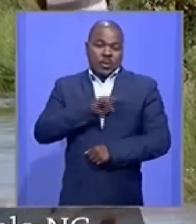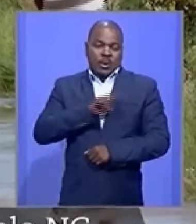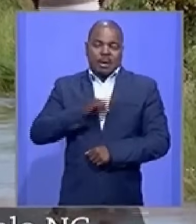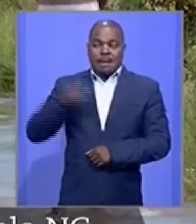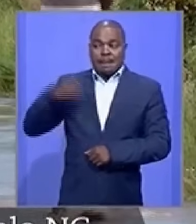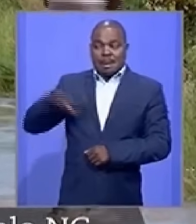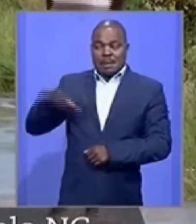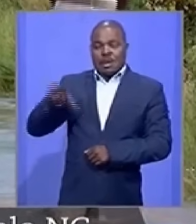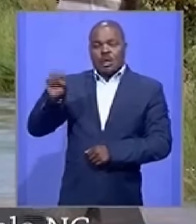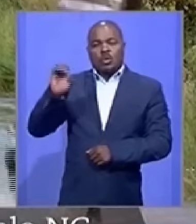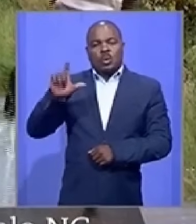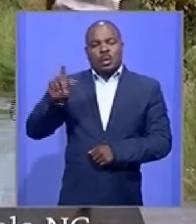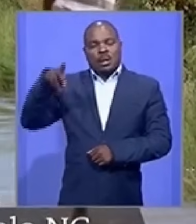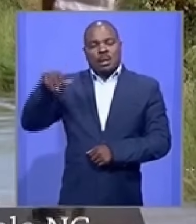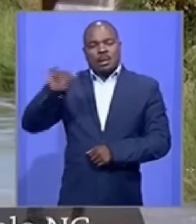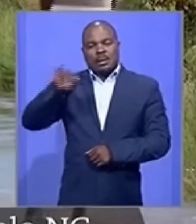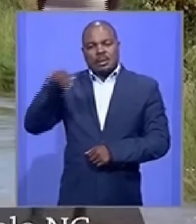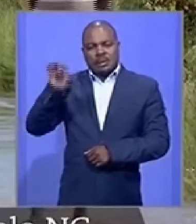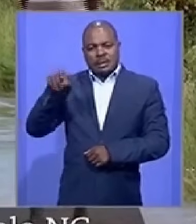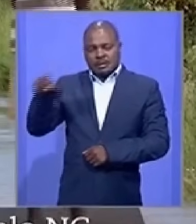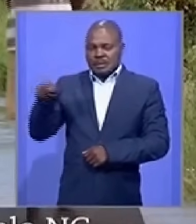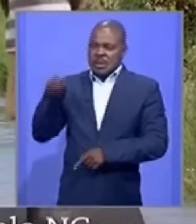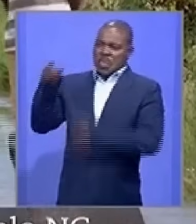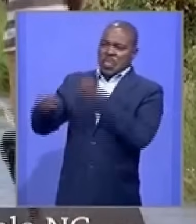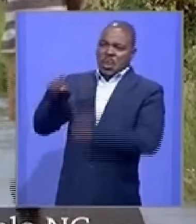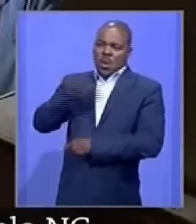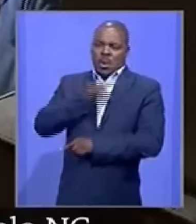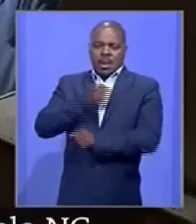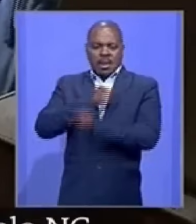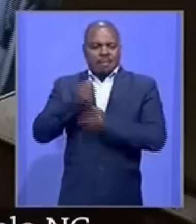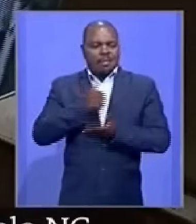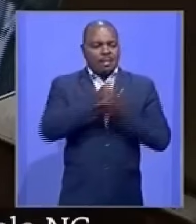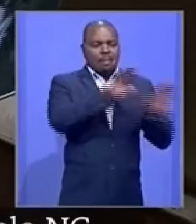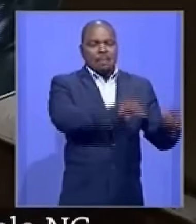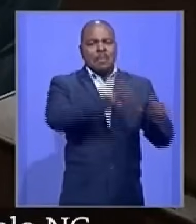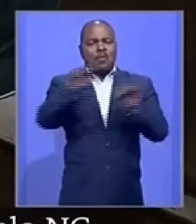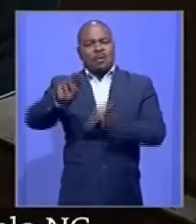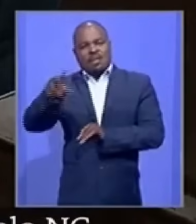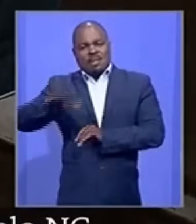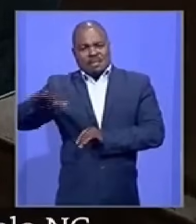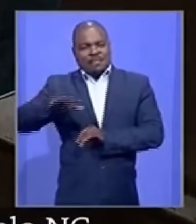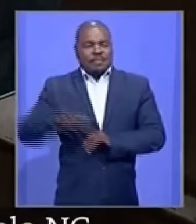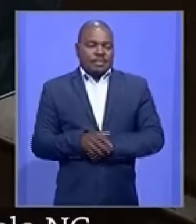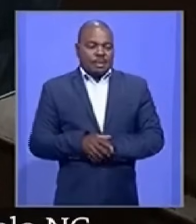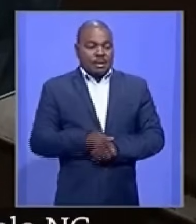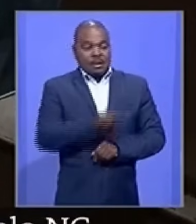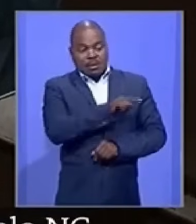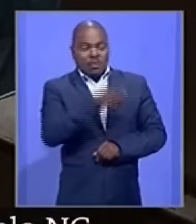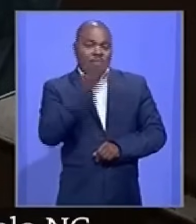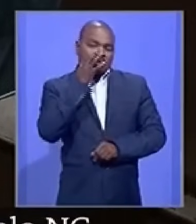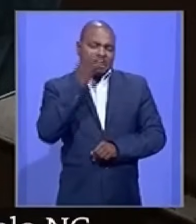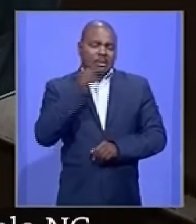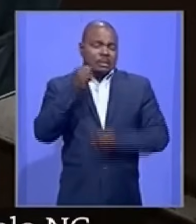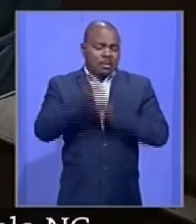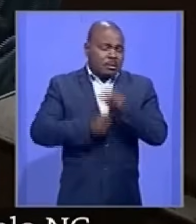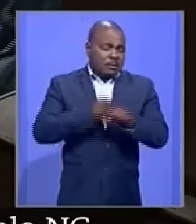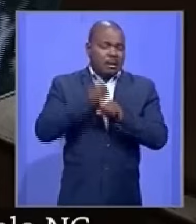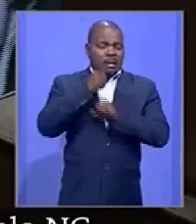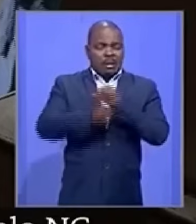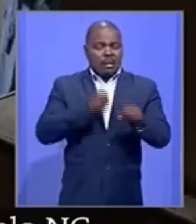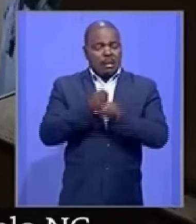ka ho hloleha ho ba fumanela sebaka seo ba tlang ho dula ho sona. Baahi ba tlaleha ha e le dilemo sebaka sena se